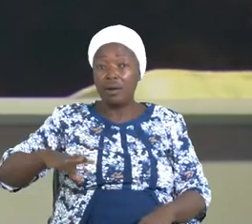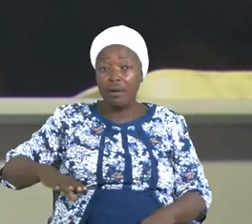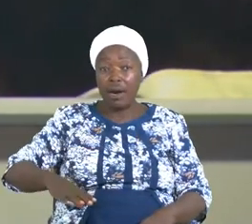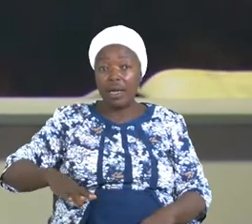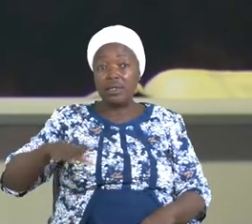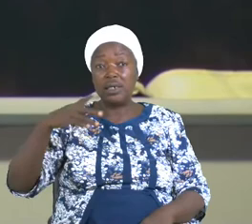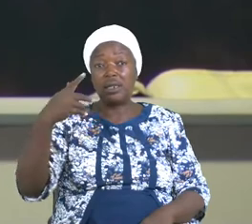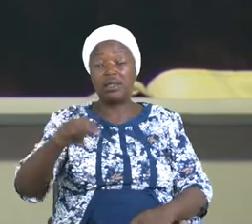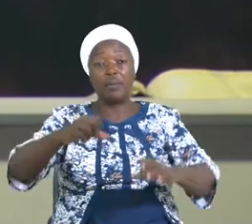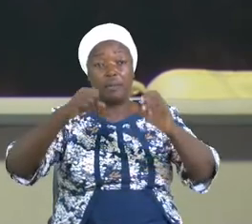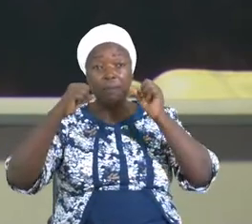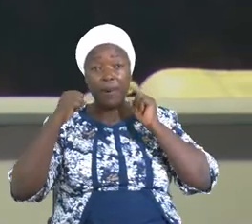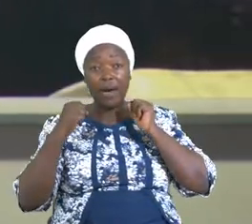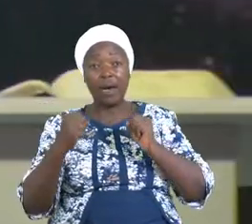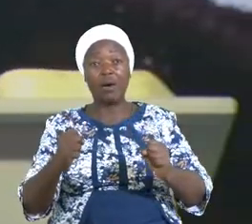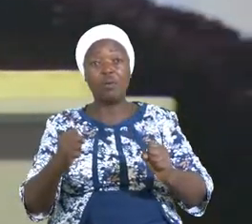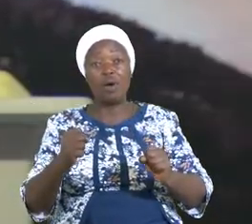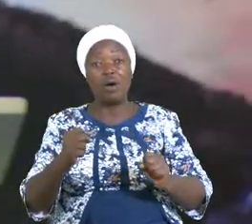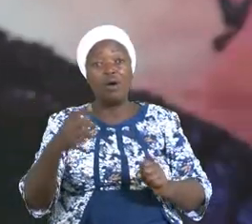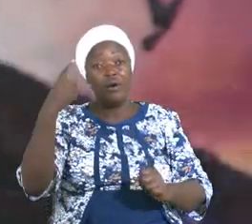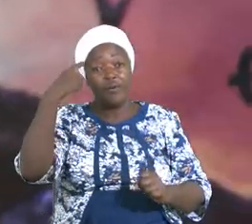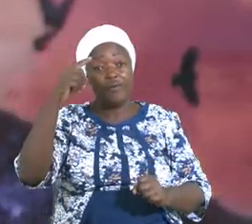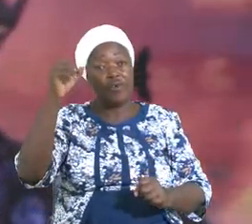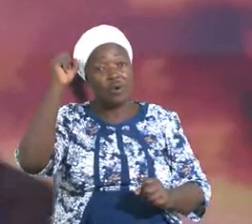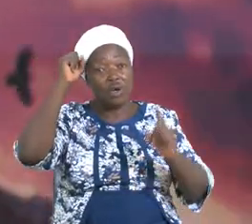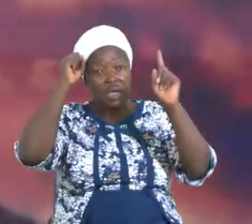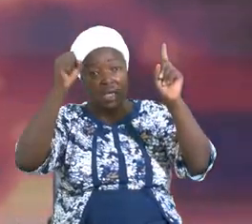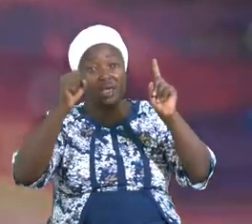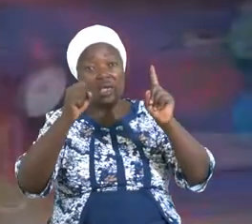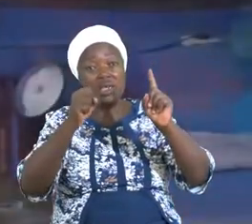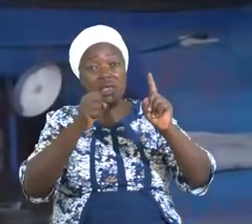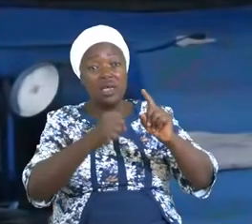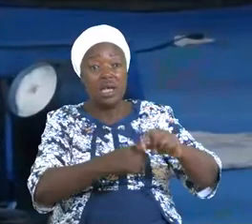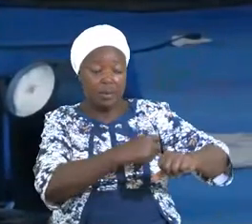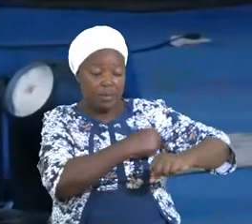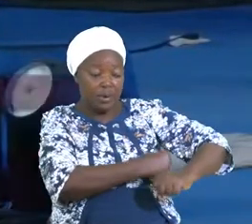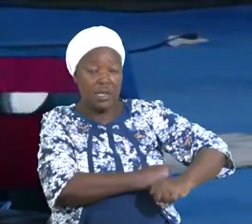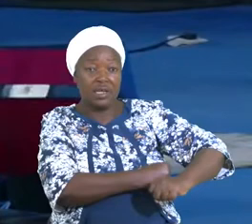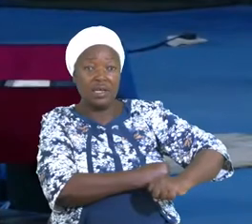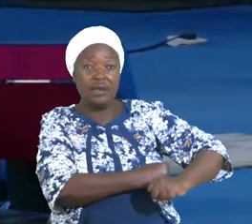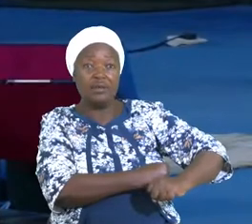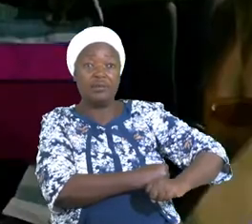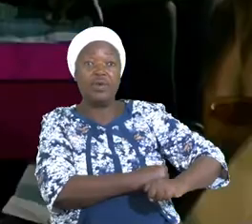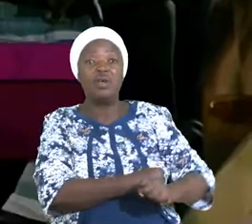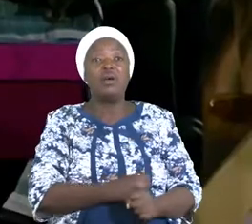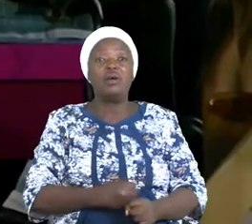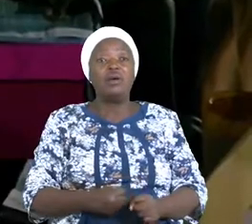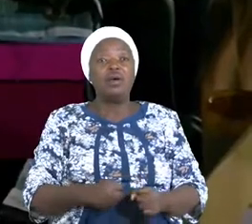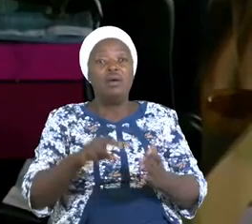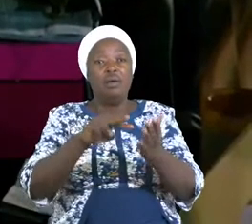power for his preserved, purposeful people.